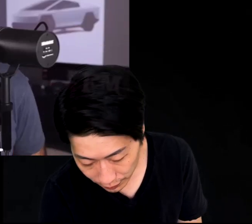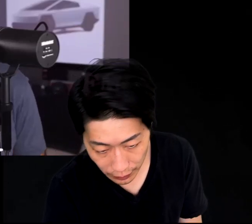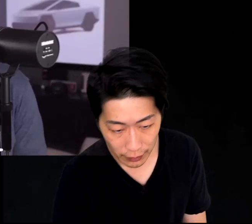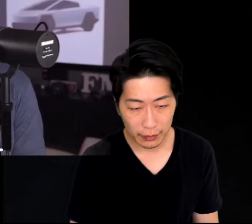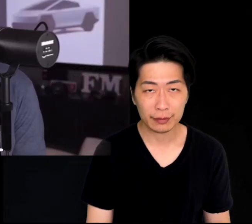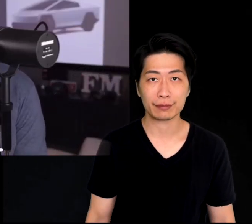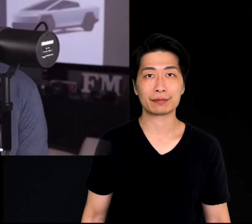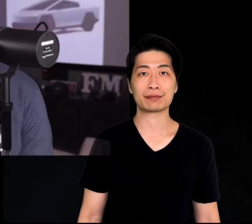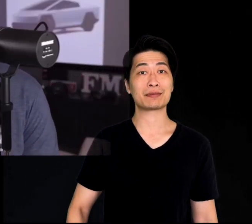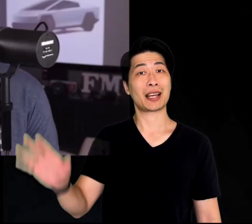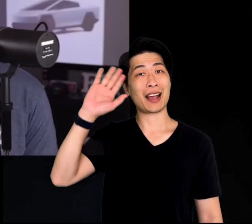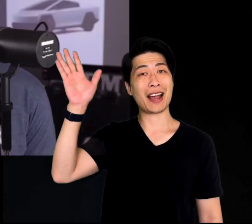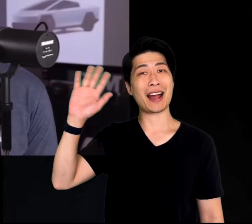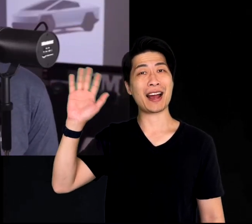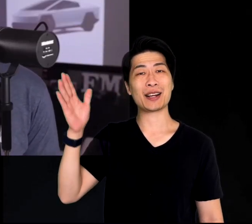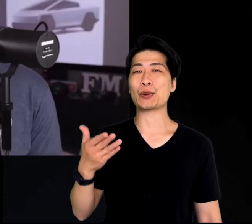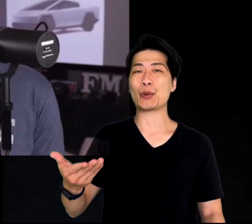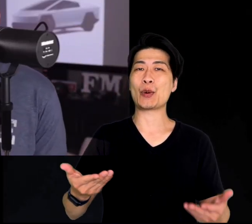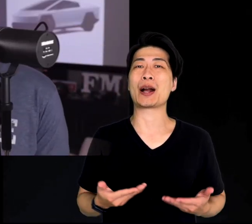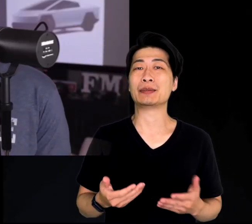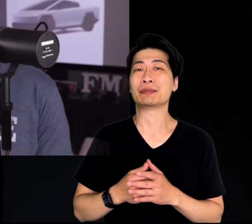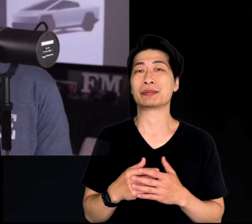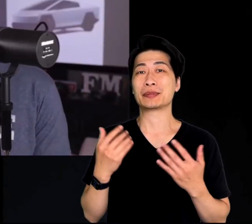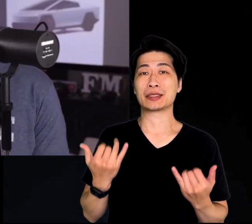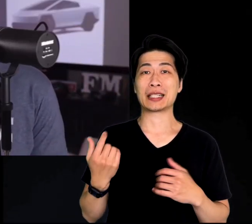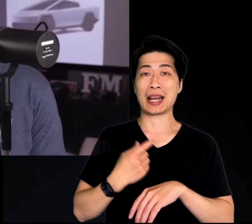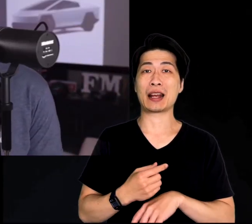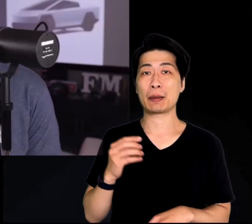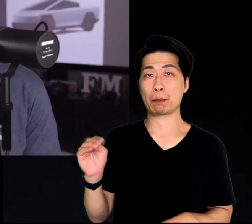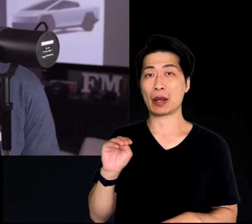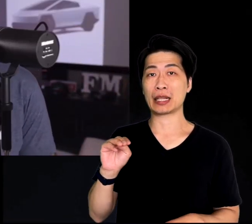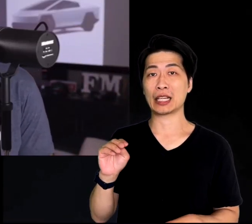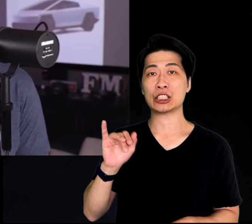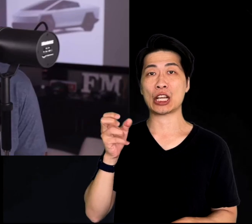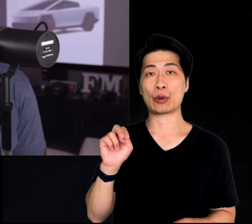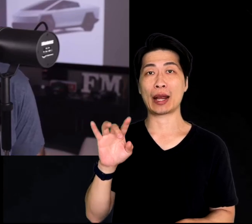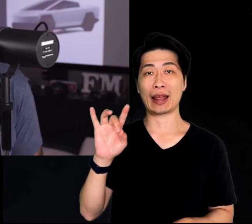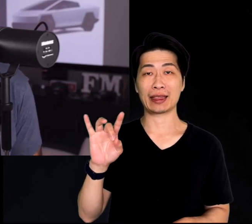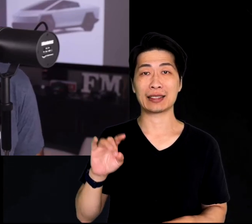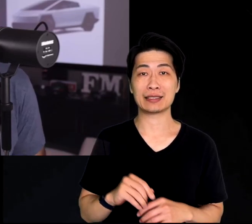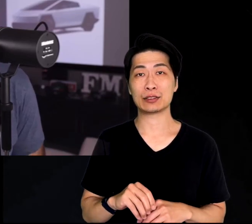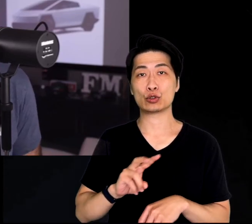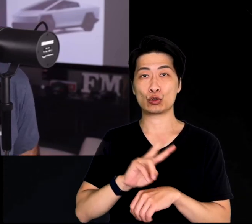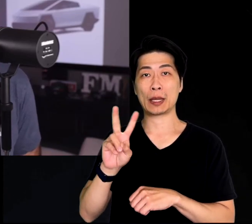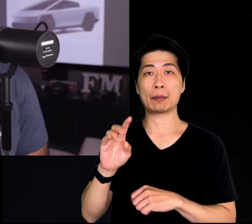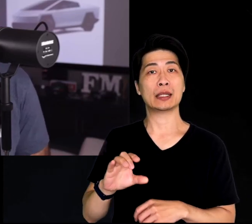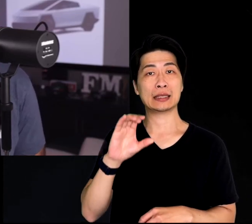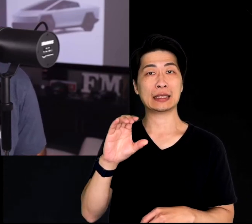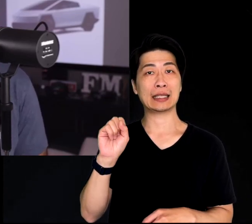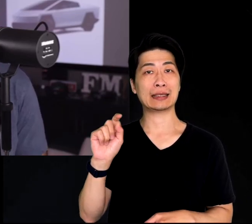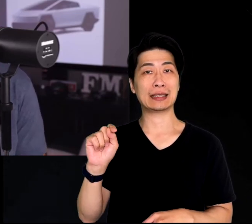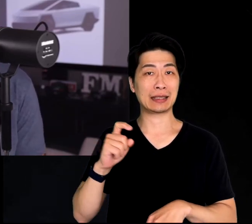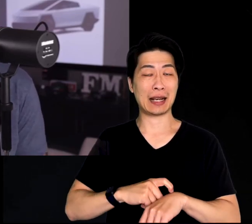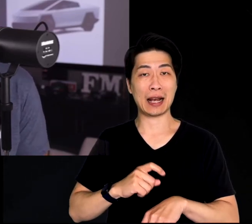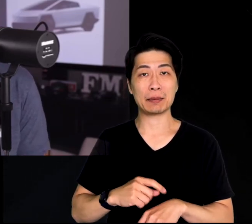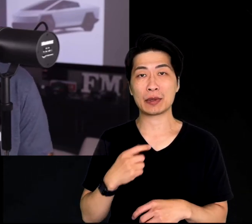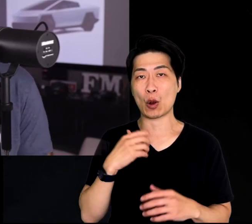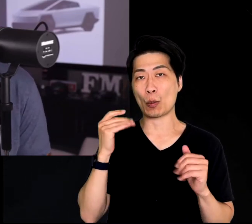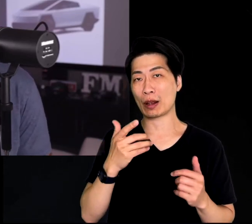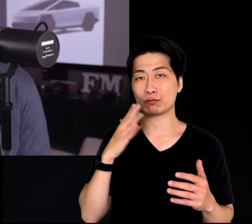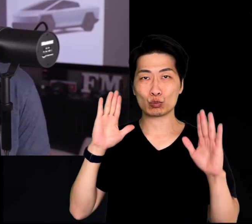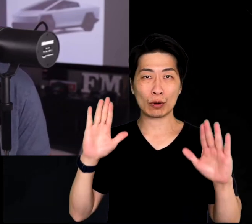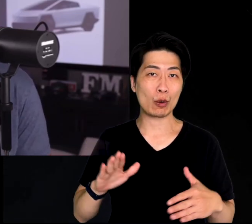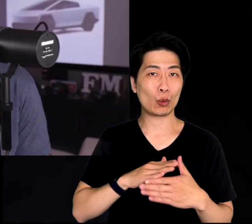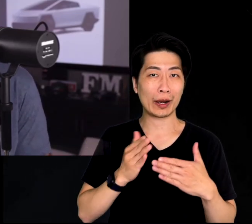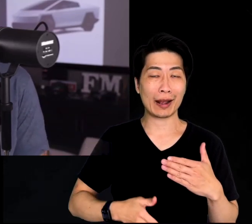And we're live, everybody. Welcome in. It is Monday, January 8th, 2 p.m. Central. Thank you so much. I hope you had a fantastic weekend. A lot